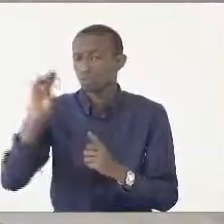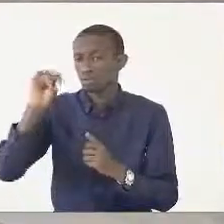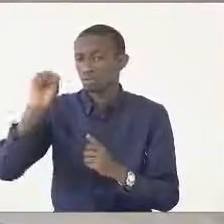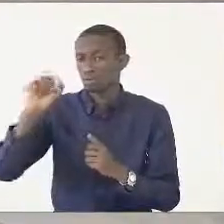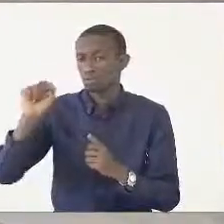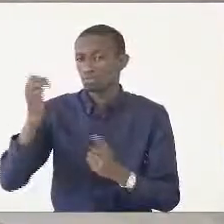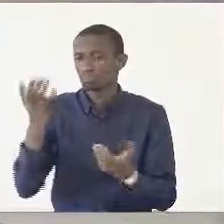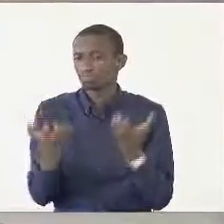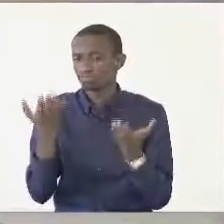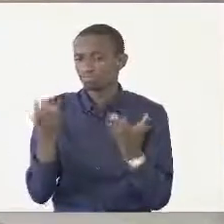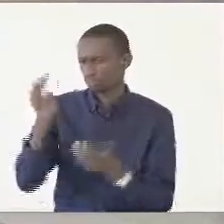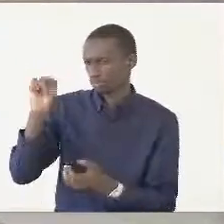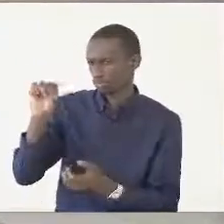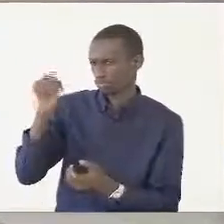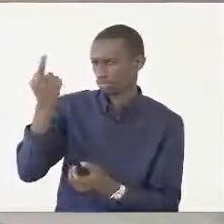This is M1,